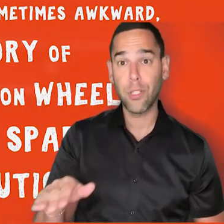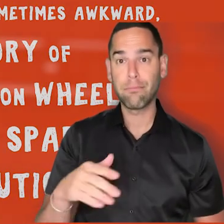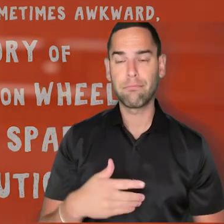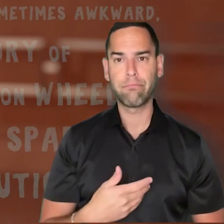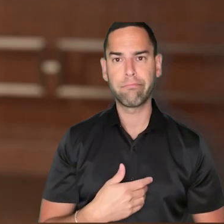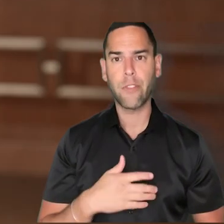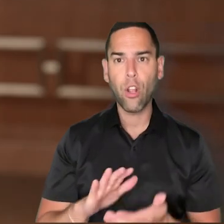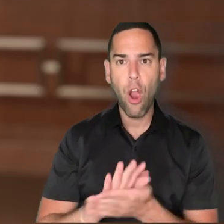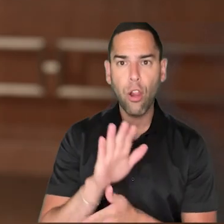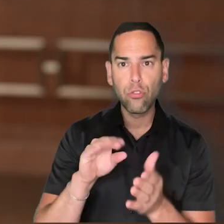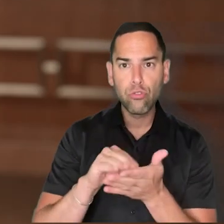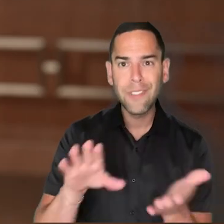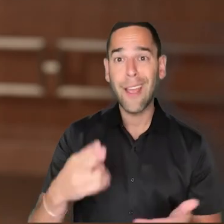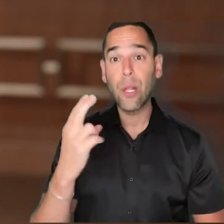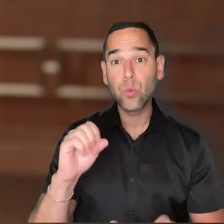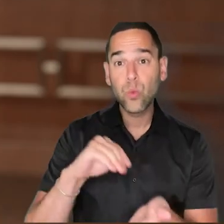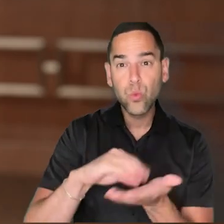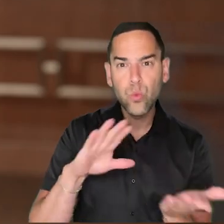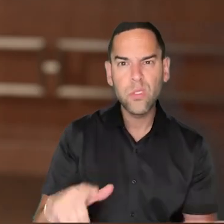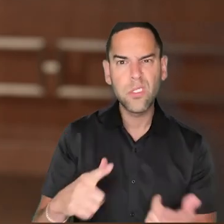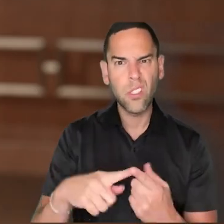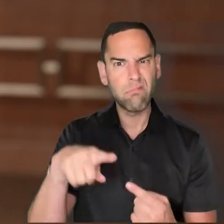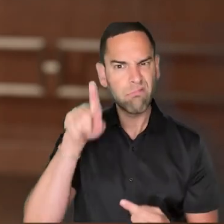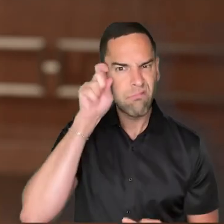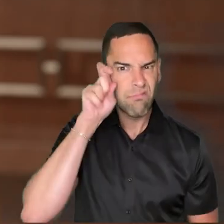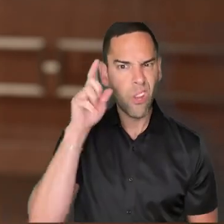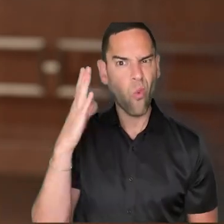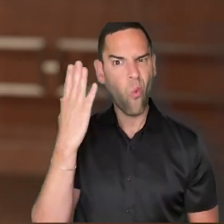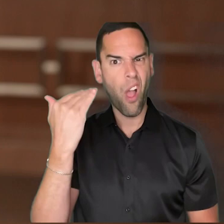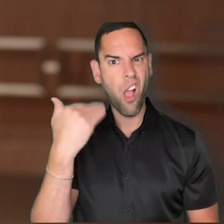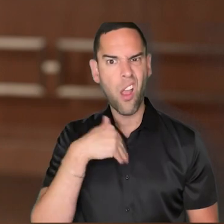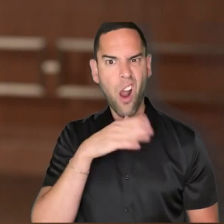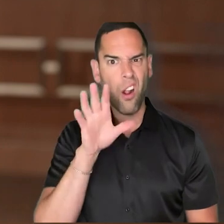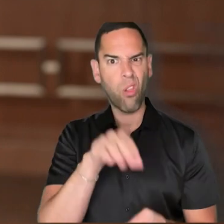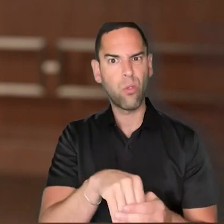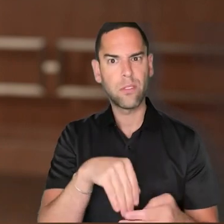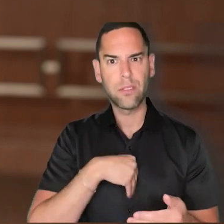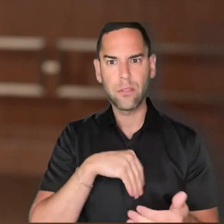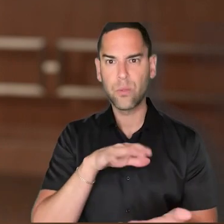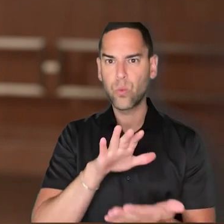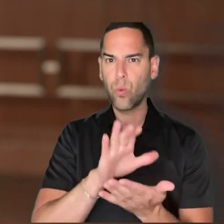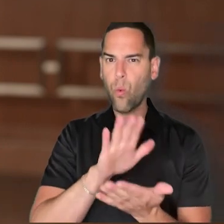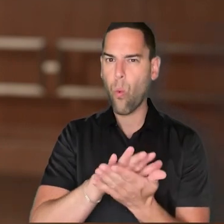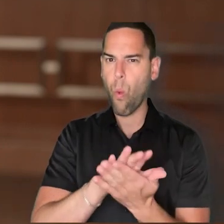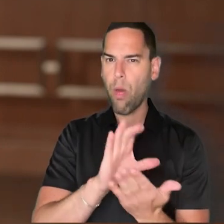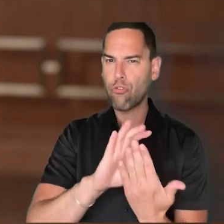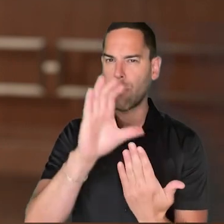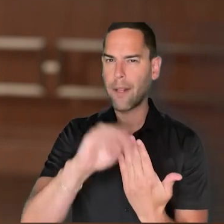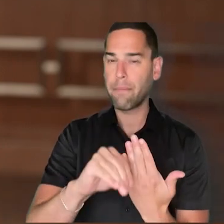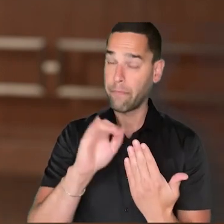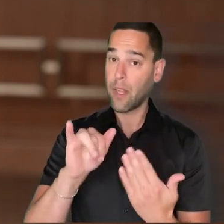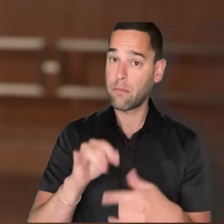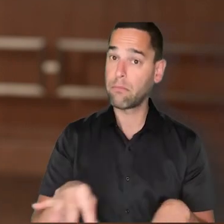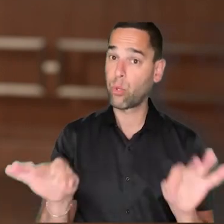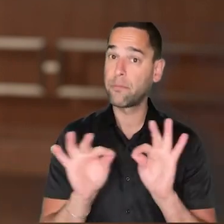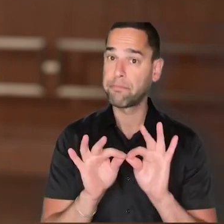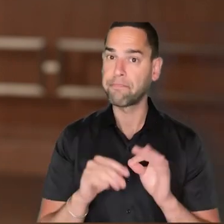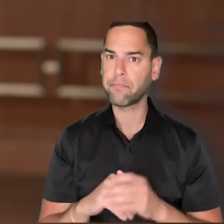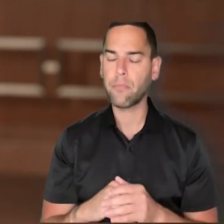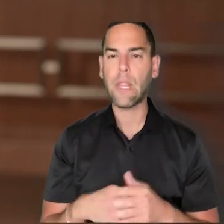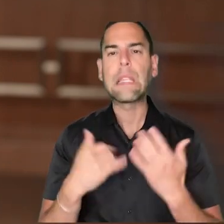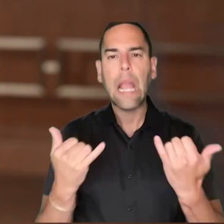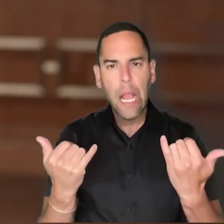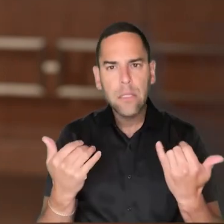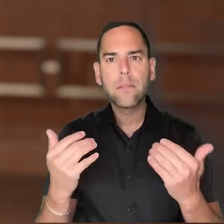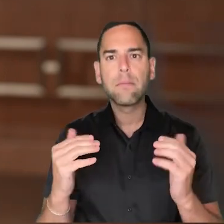students, are really asking the question of why don't we know this? Why is it not being included in what we're learning in school? So that's very